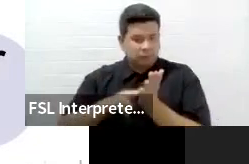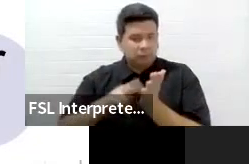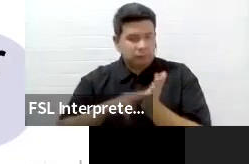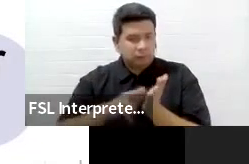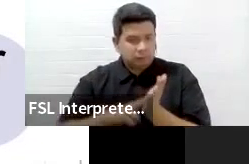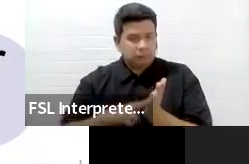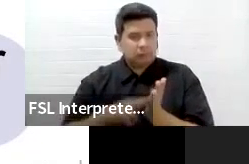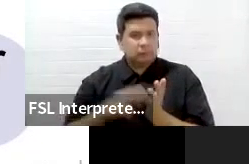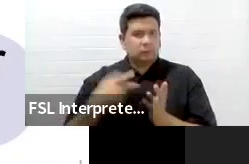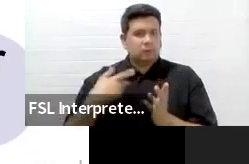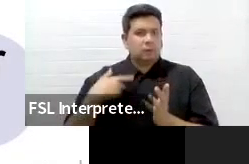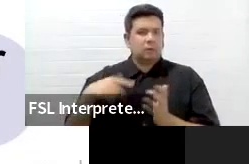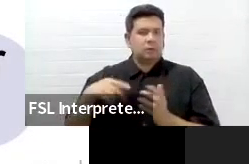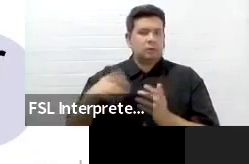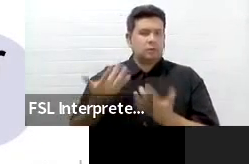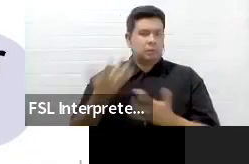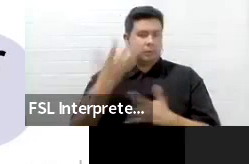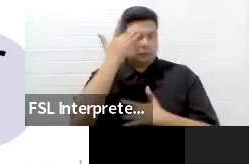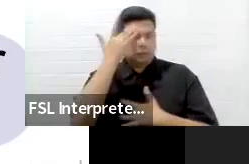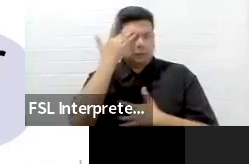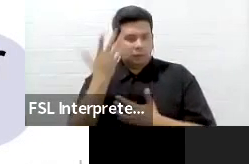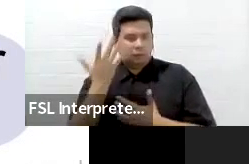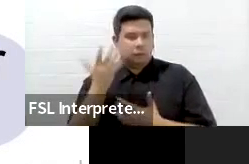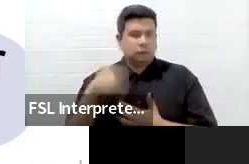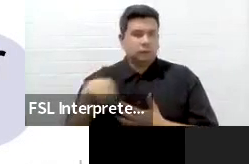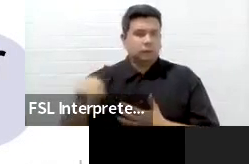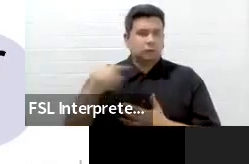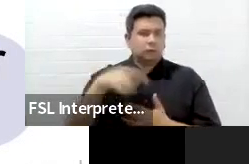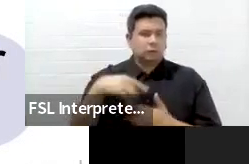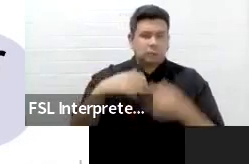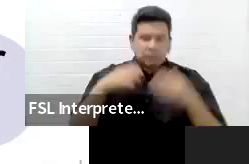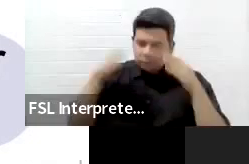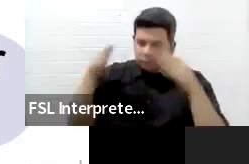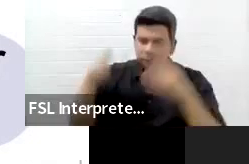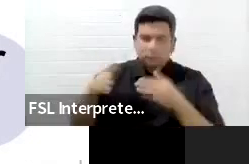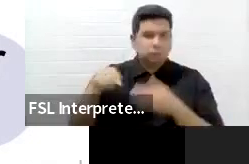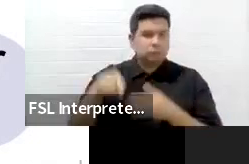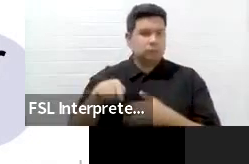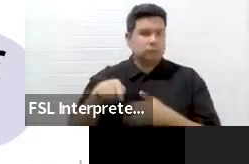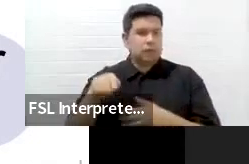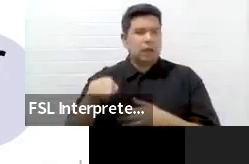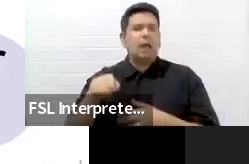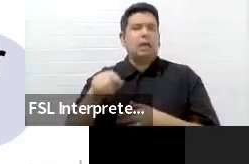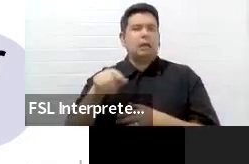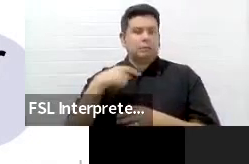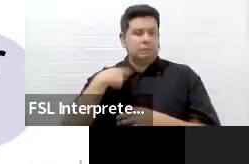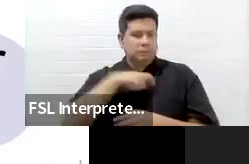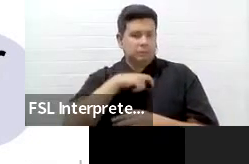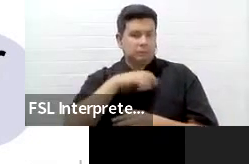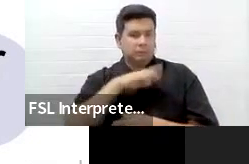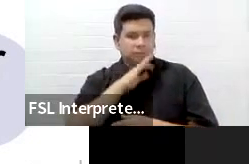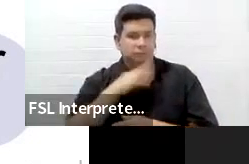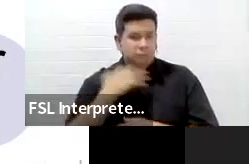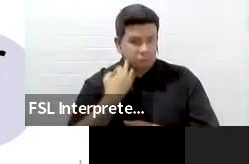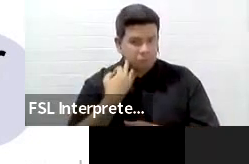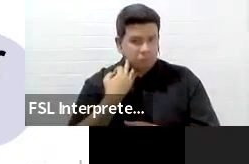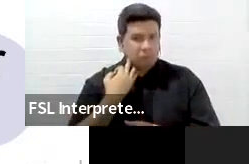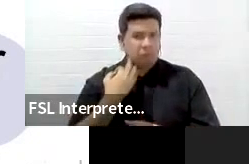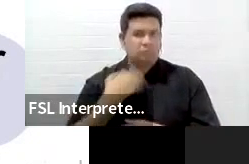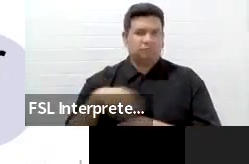affected by it anyway, or a great deal of, as I said, xenophobia happening. It's a